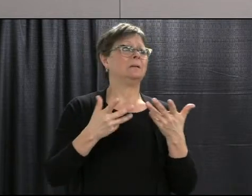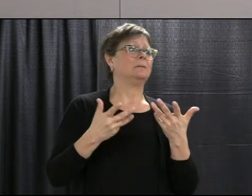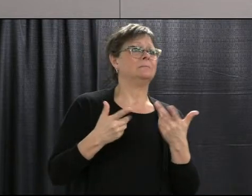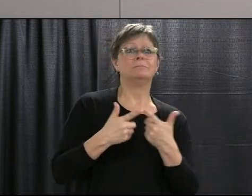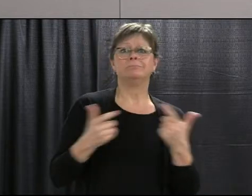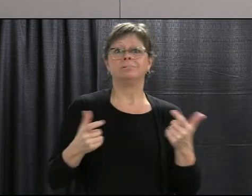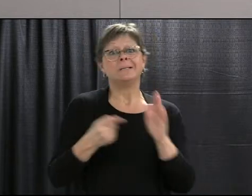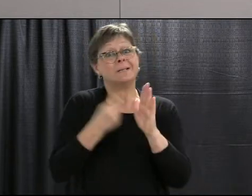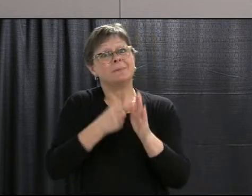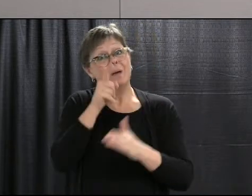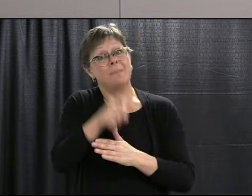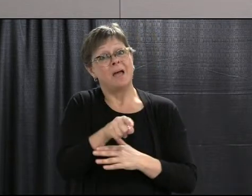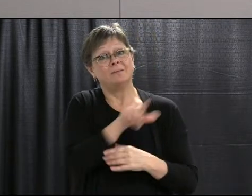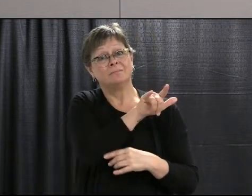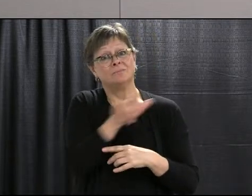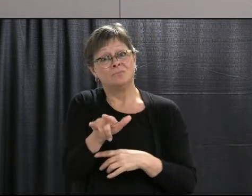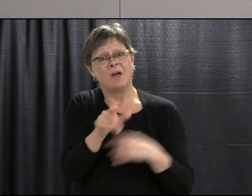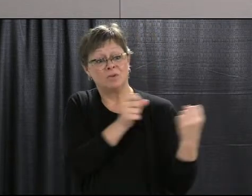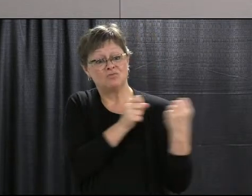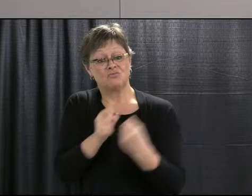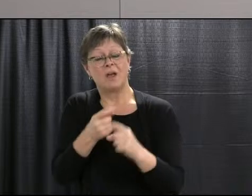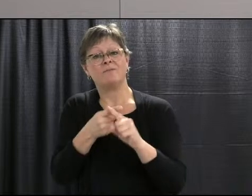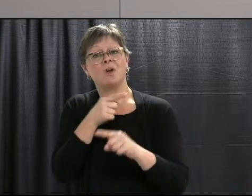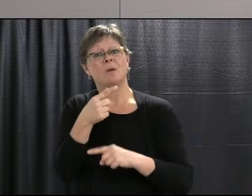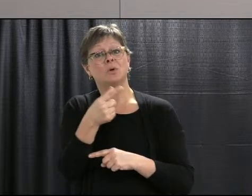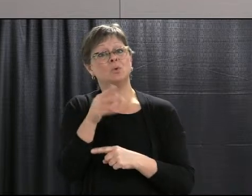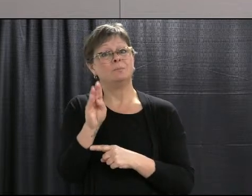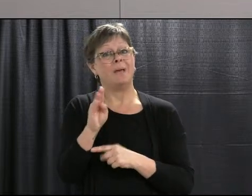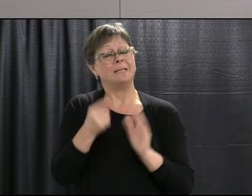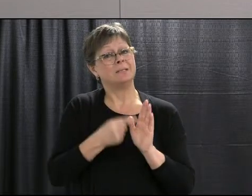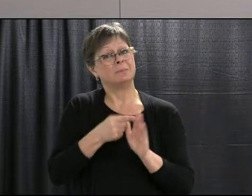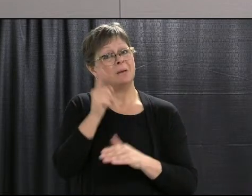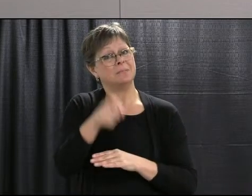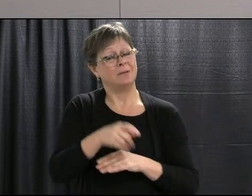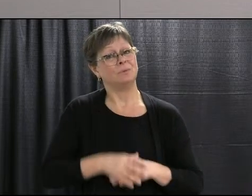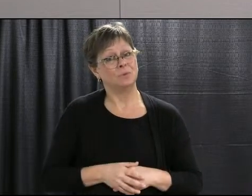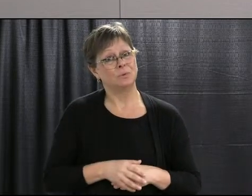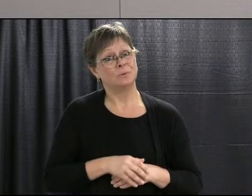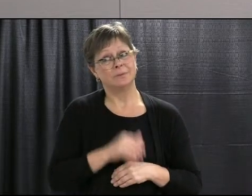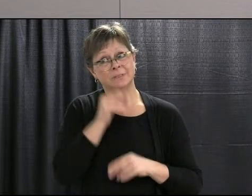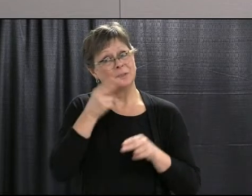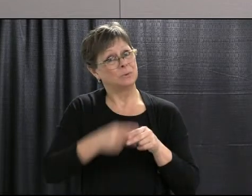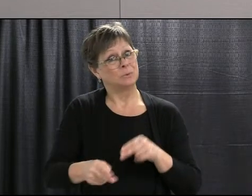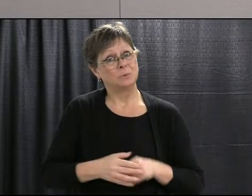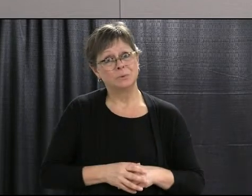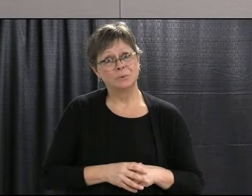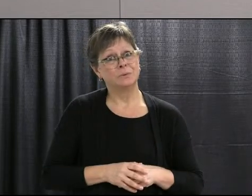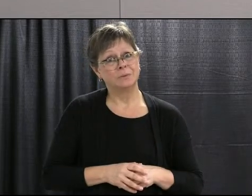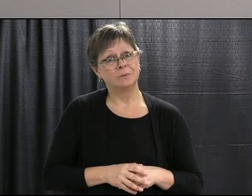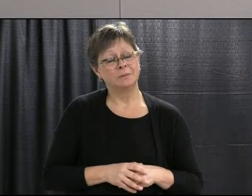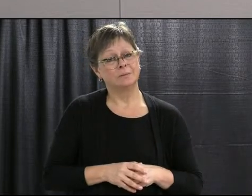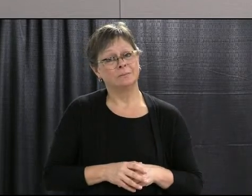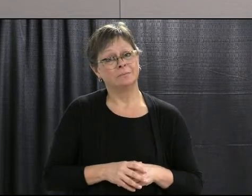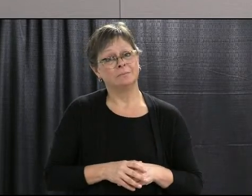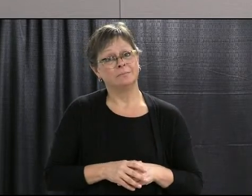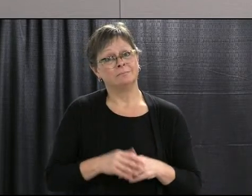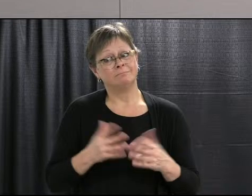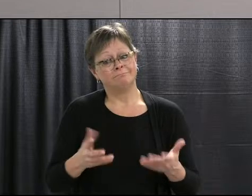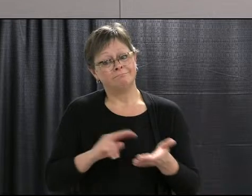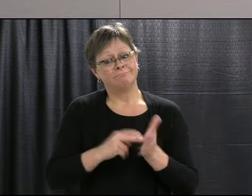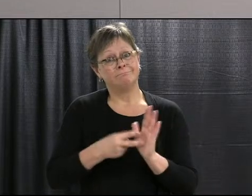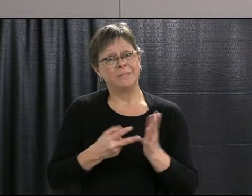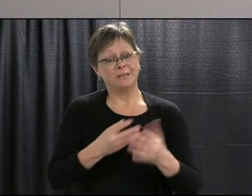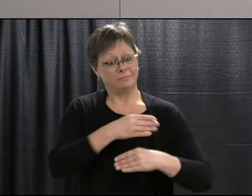sometimes from Goose Bay, which are not long, short flights either. So, and then the opposition yet also is on you for, you can't replace